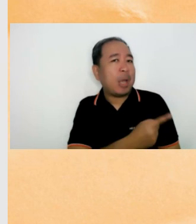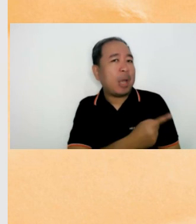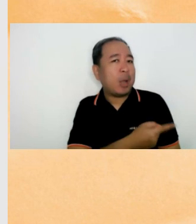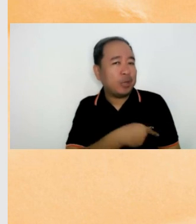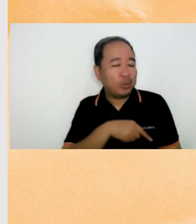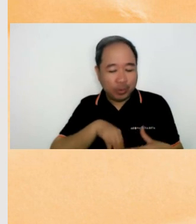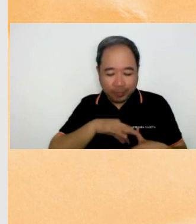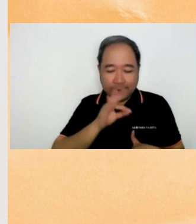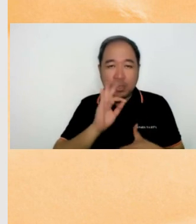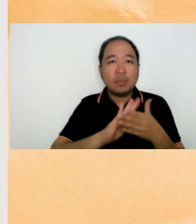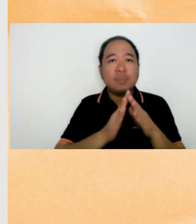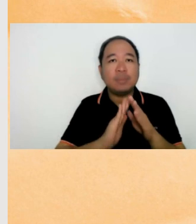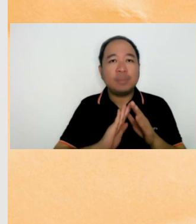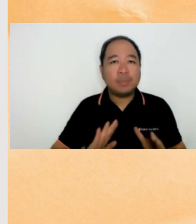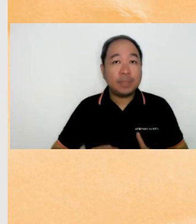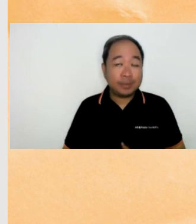peace within.